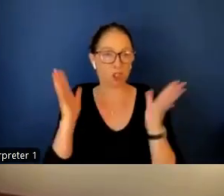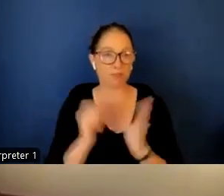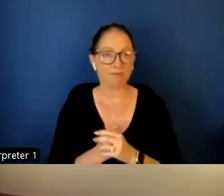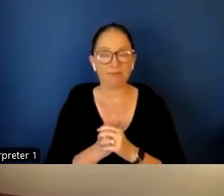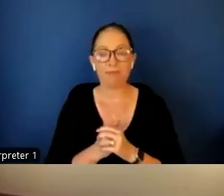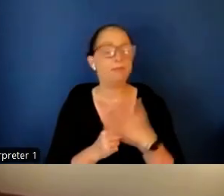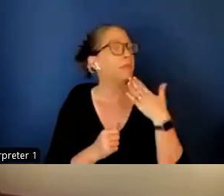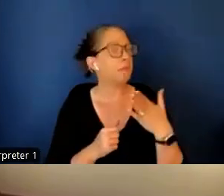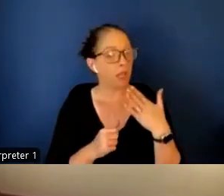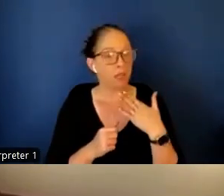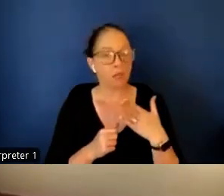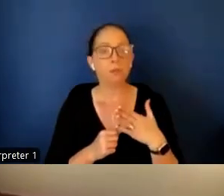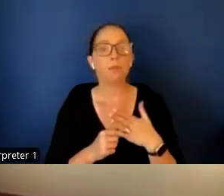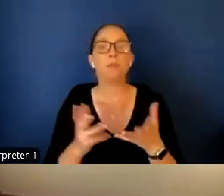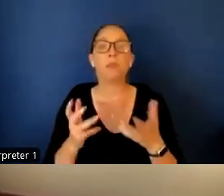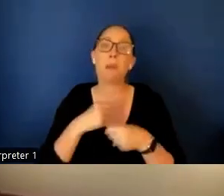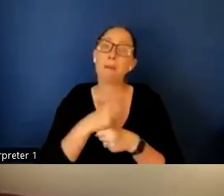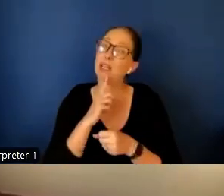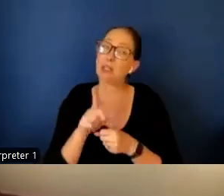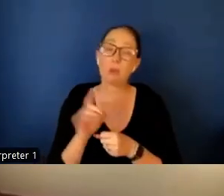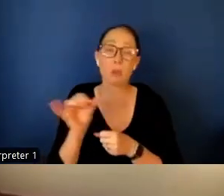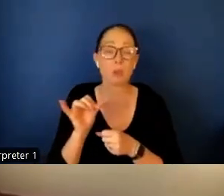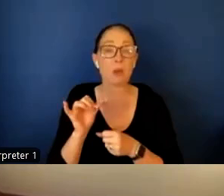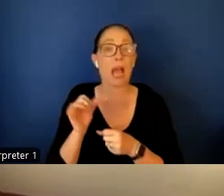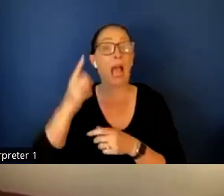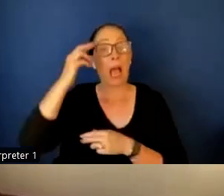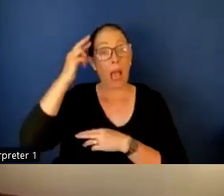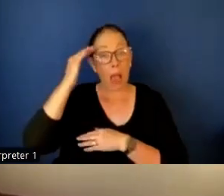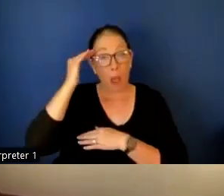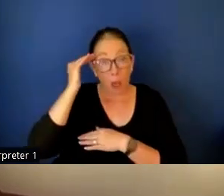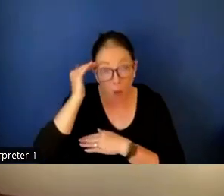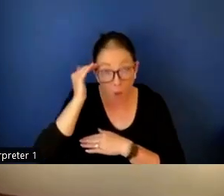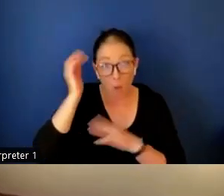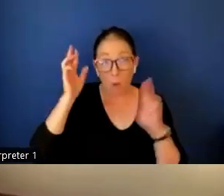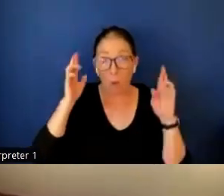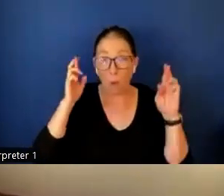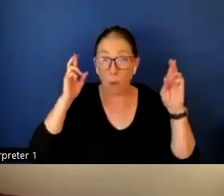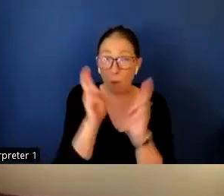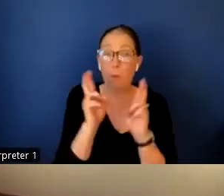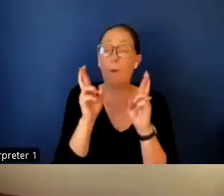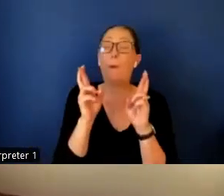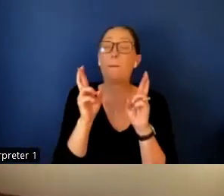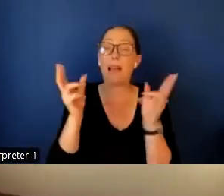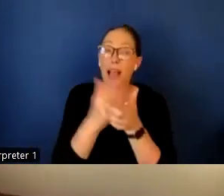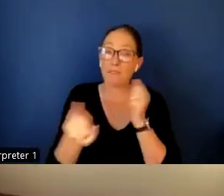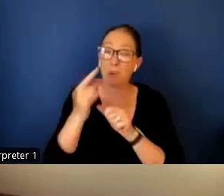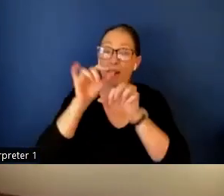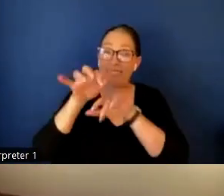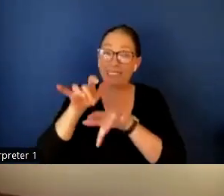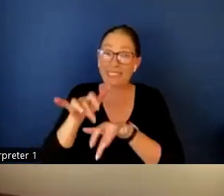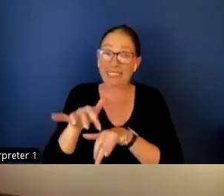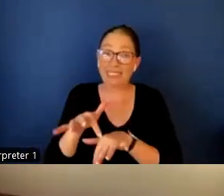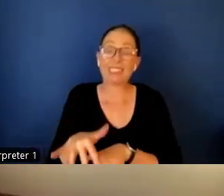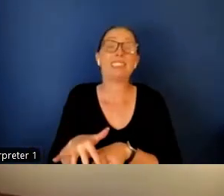you. I want to make sure too, I hope all of our facilitators took notes in the document because we're going to take the document. I know we're not going to get to